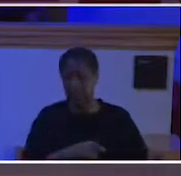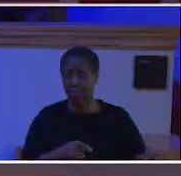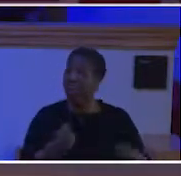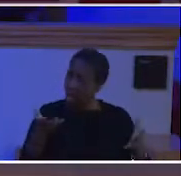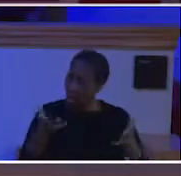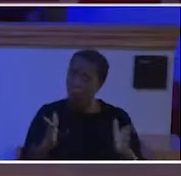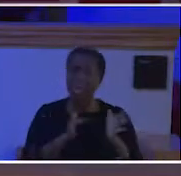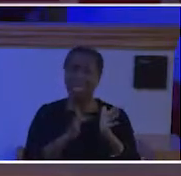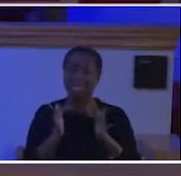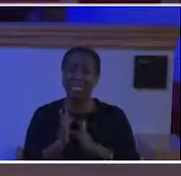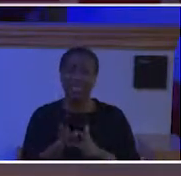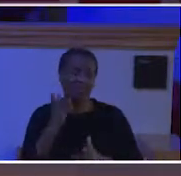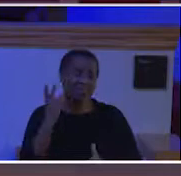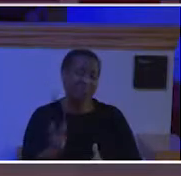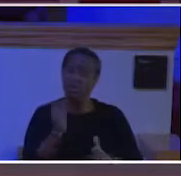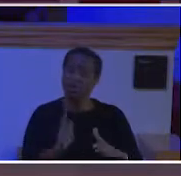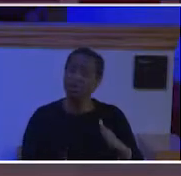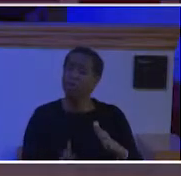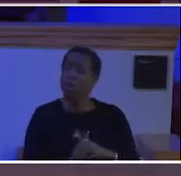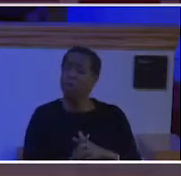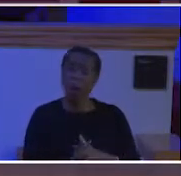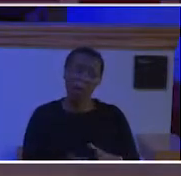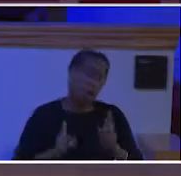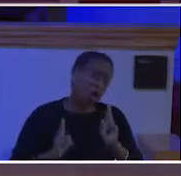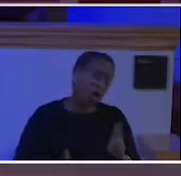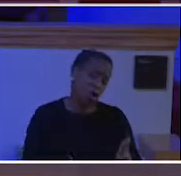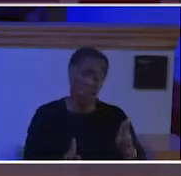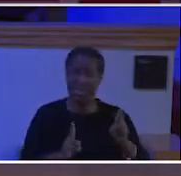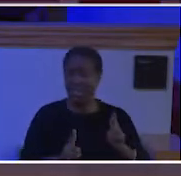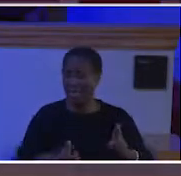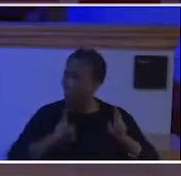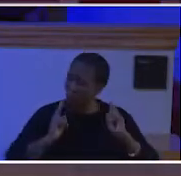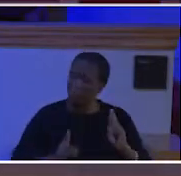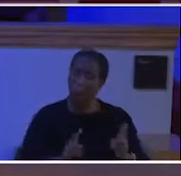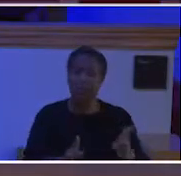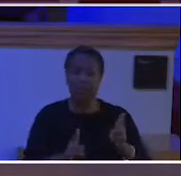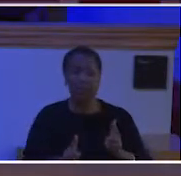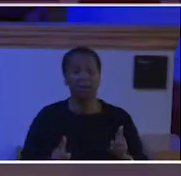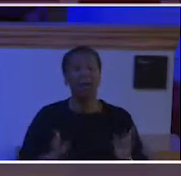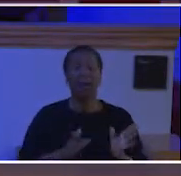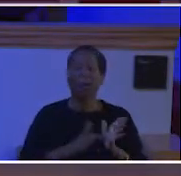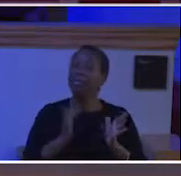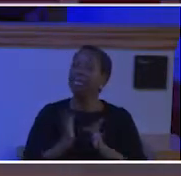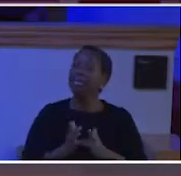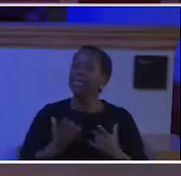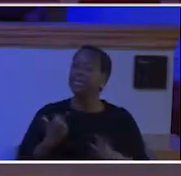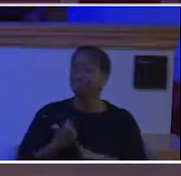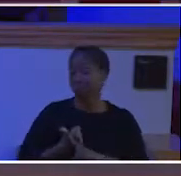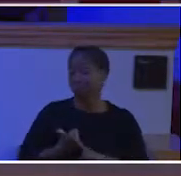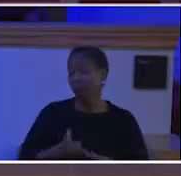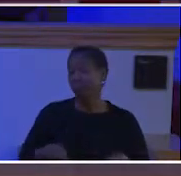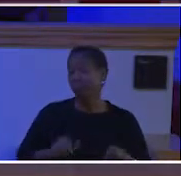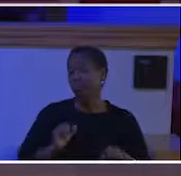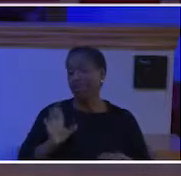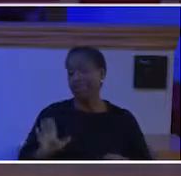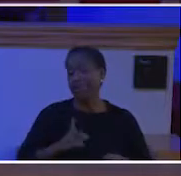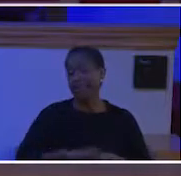come immediately, urgently, post haste. But Jesus took his own sweet